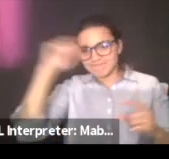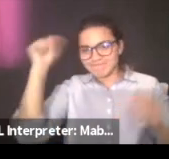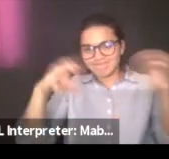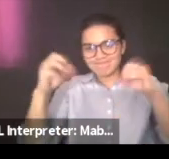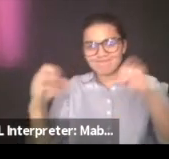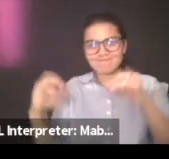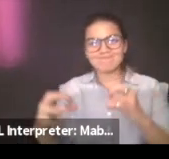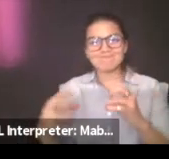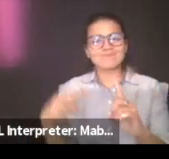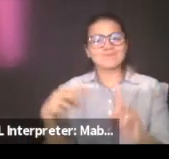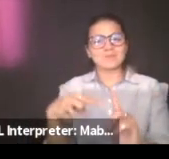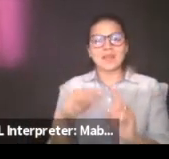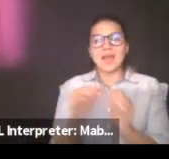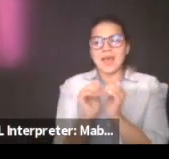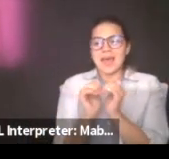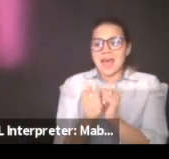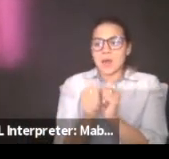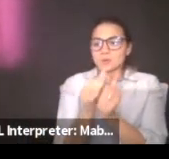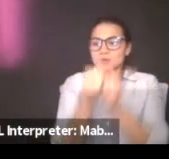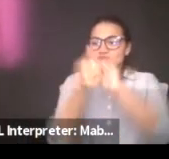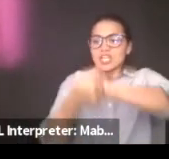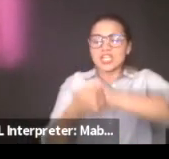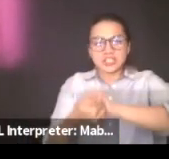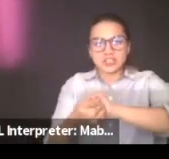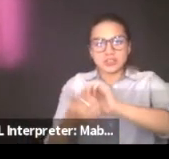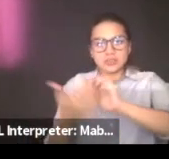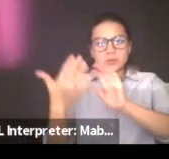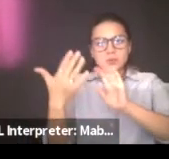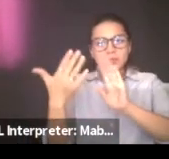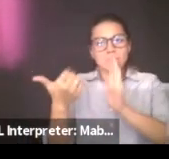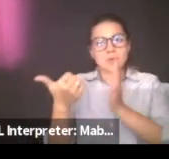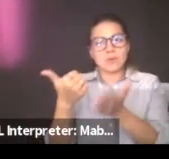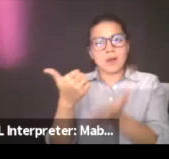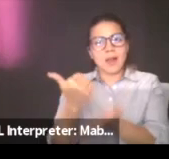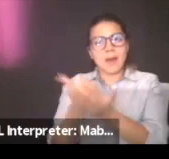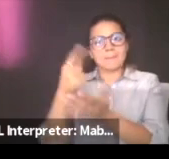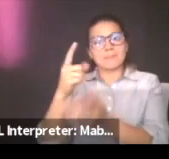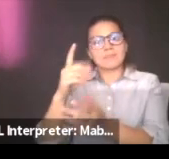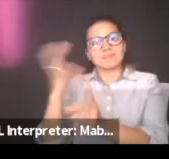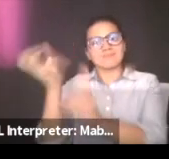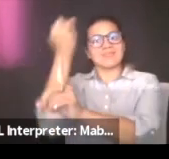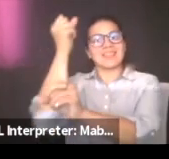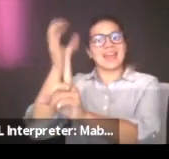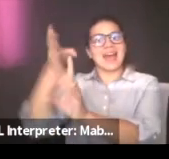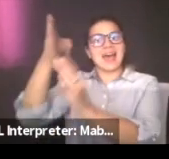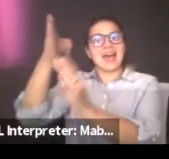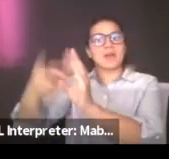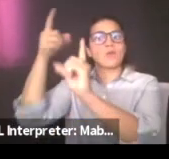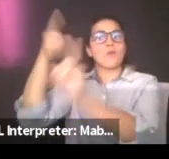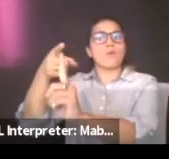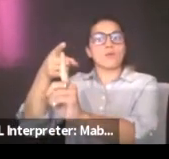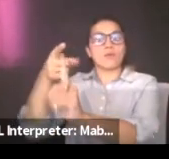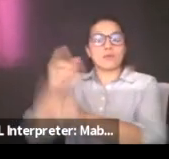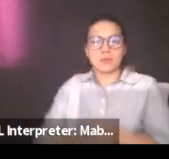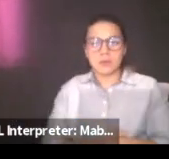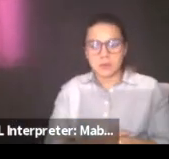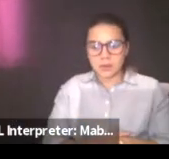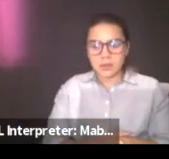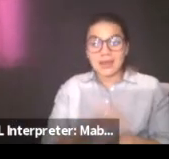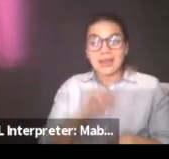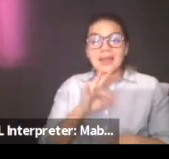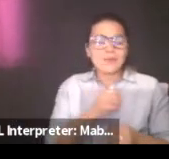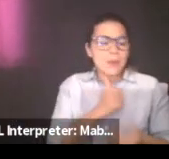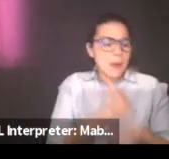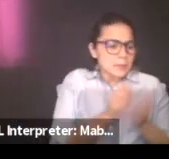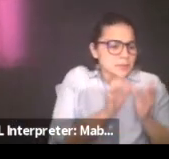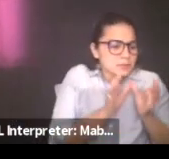do that seem to be helping some small handful of people, right? If it's not helping, if it's actively setting us